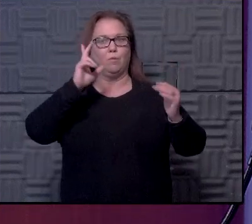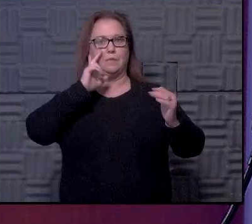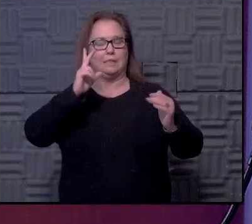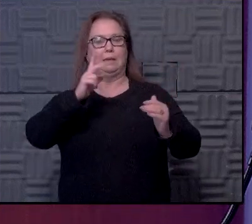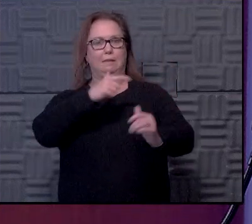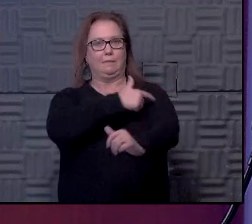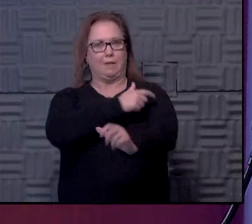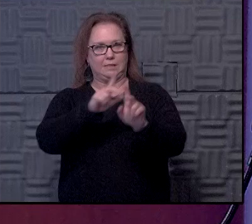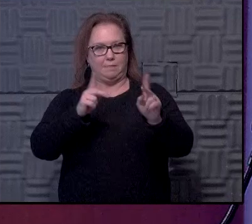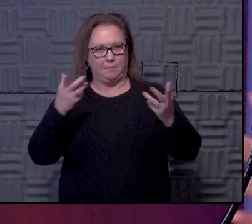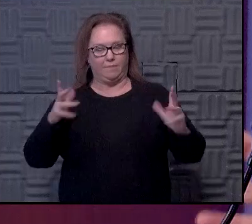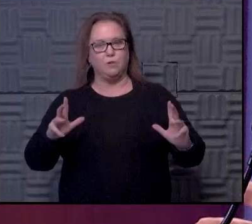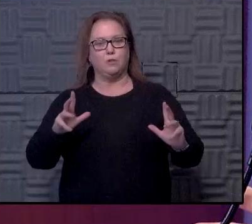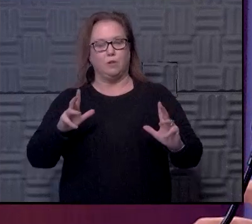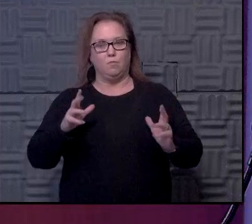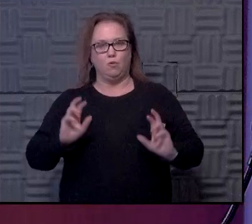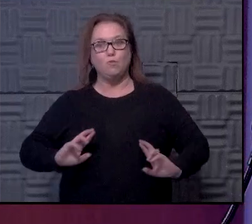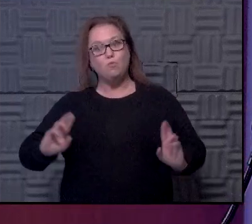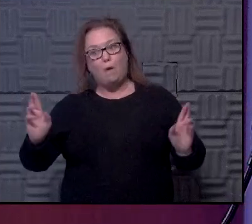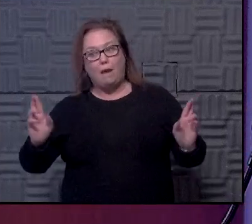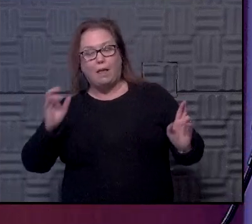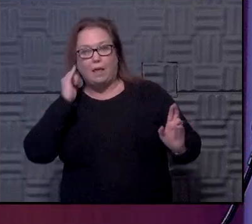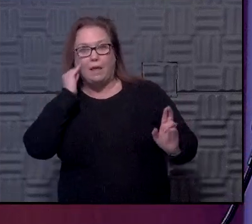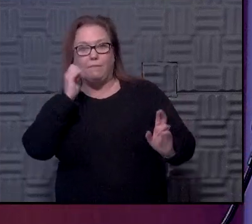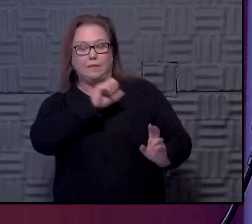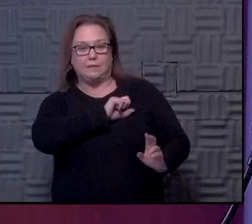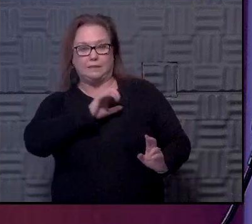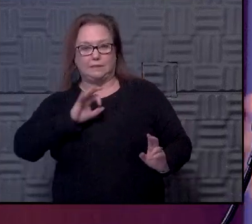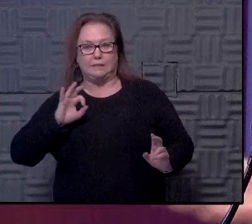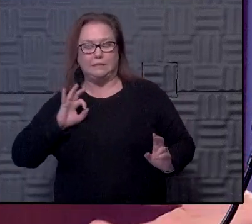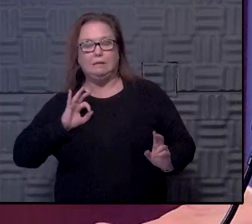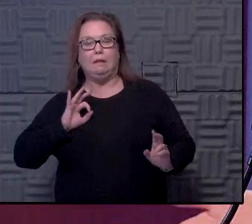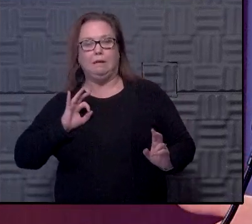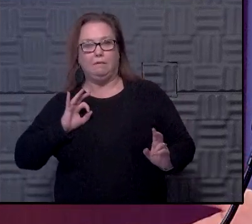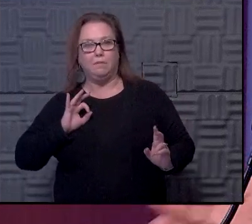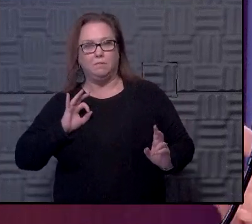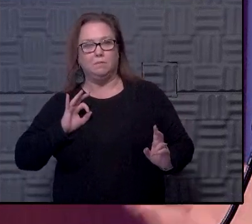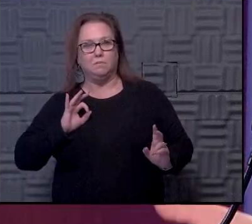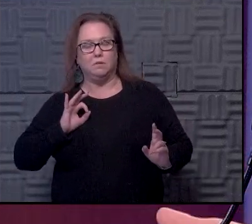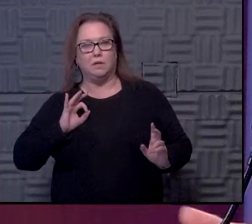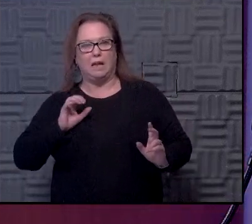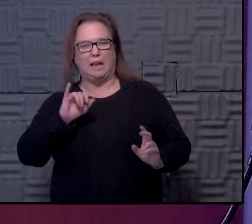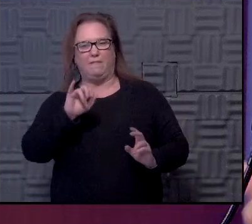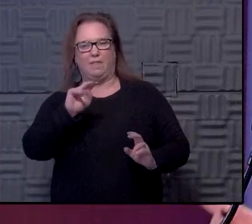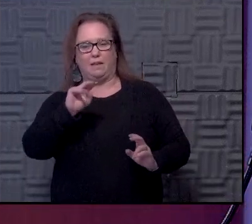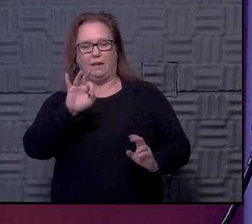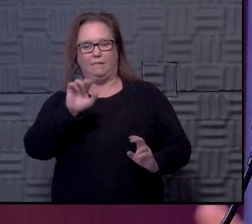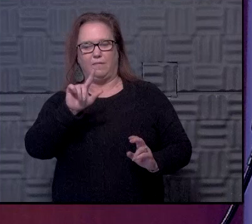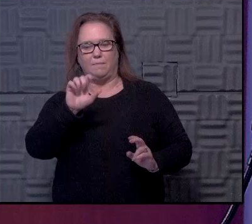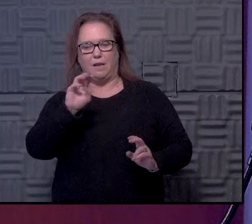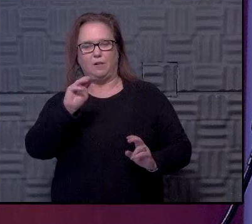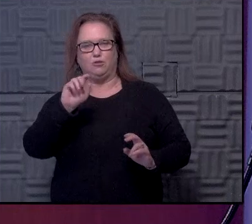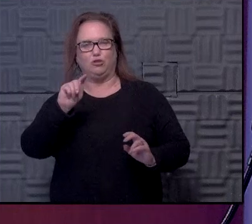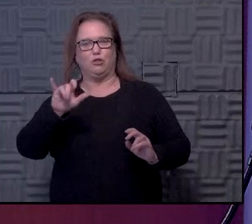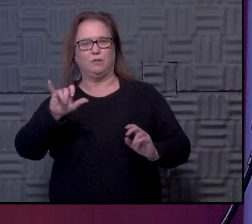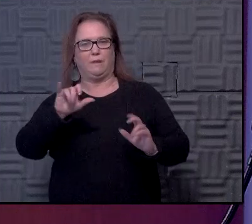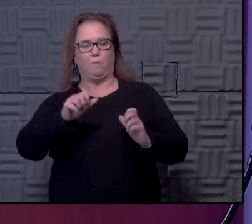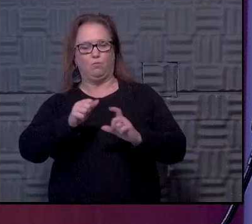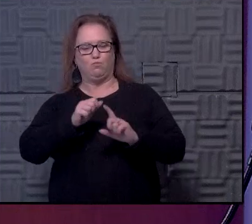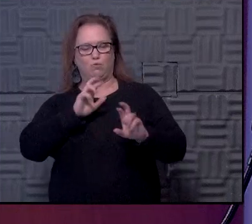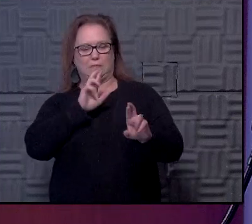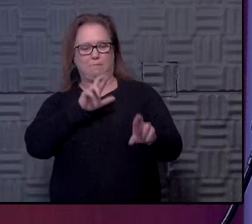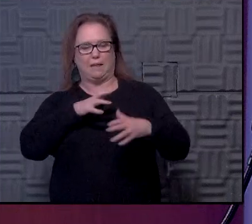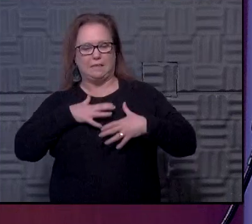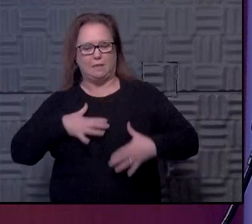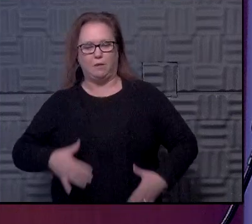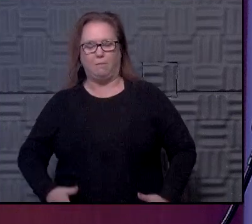is that we're not, we are prepared if we have staff that do have that inflammatory response and don't feel well enough to come to work.